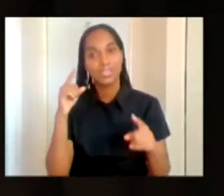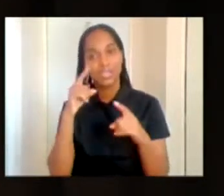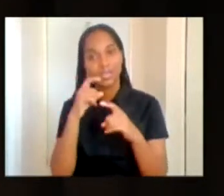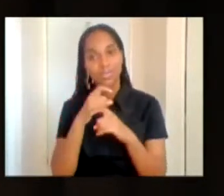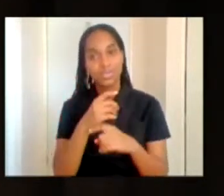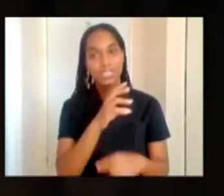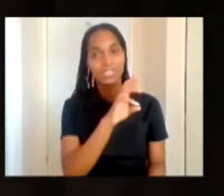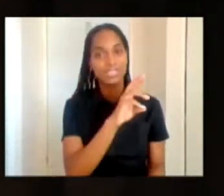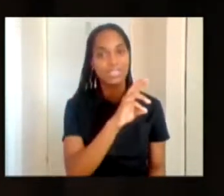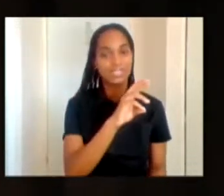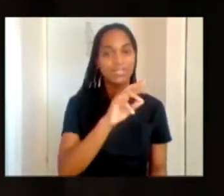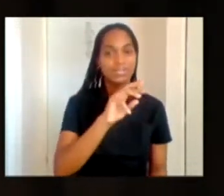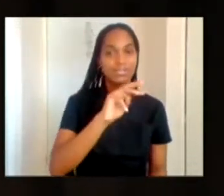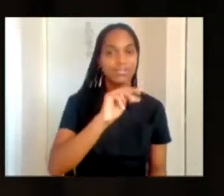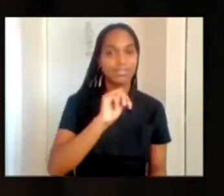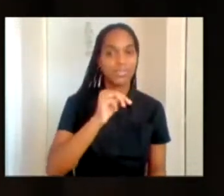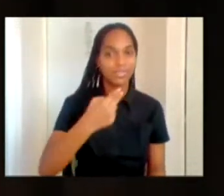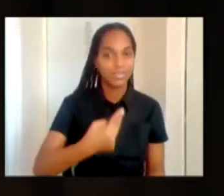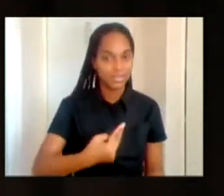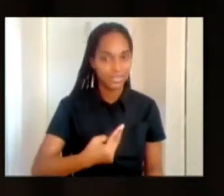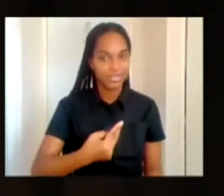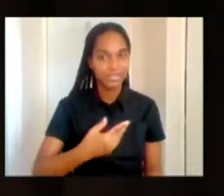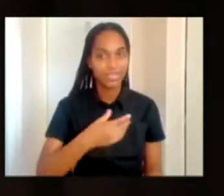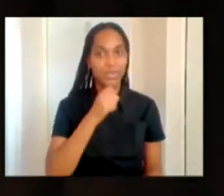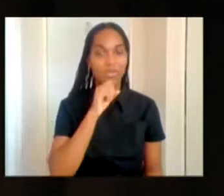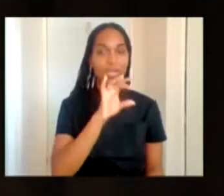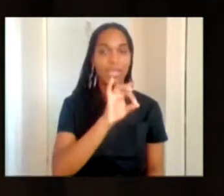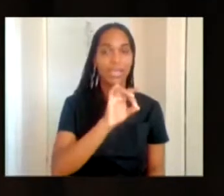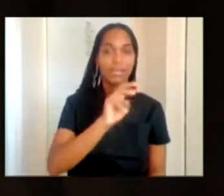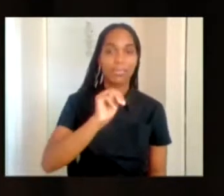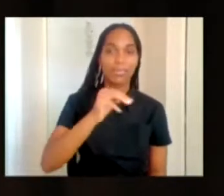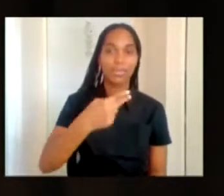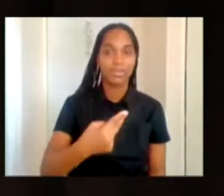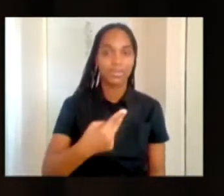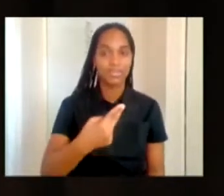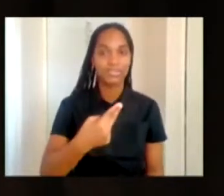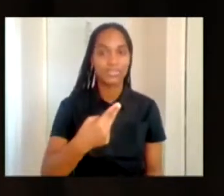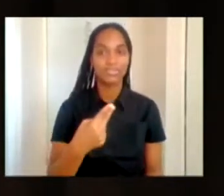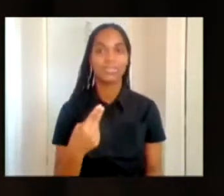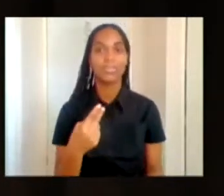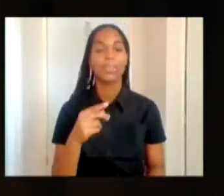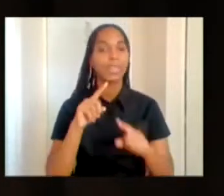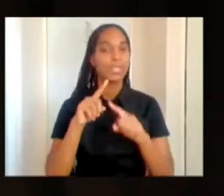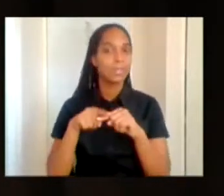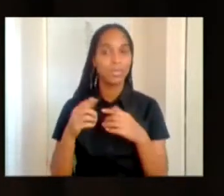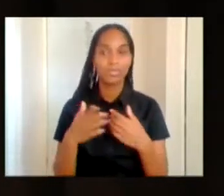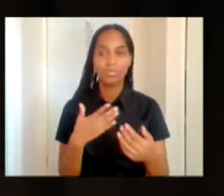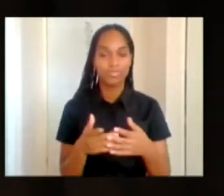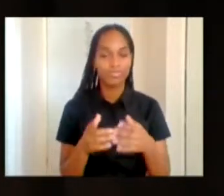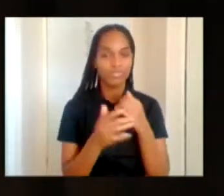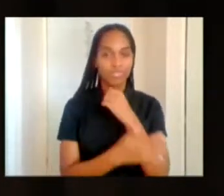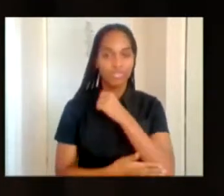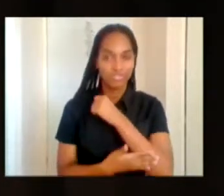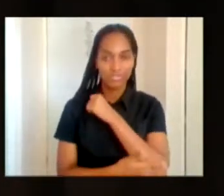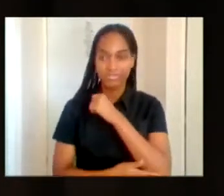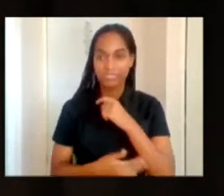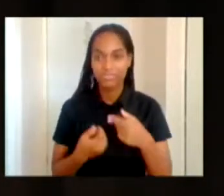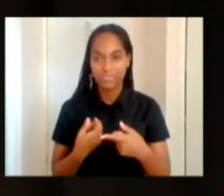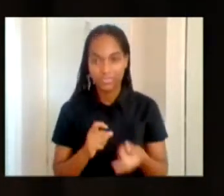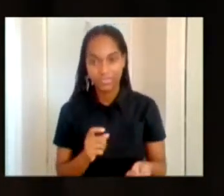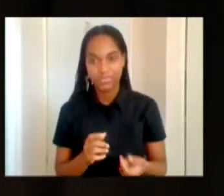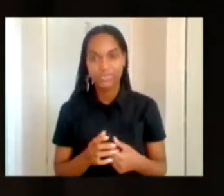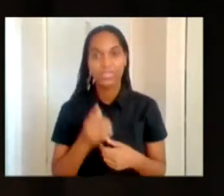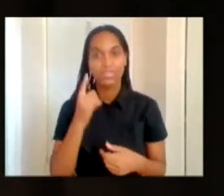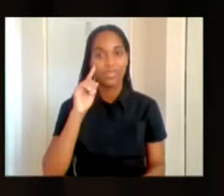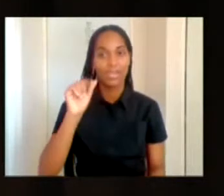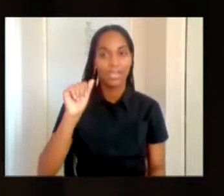megahertz spectrum bandwidth, or 8 megahertz spectrum bandwidth, depending on the countries, for analog